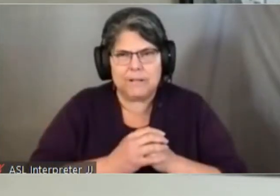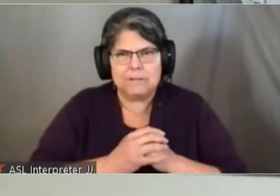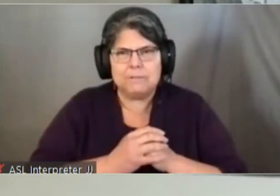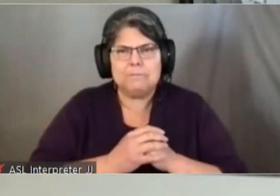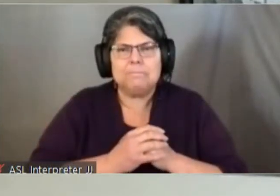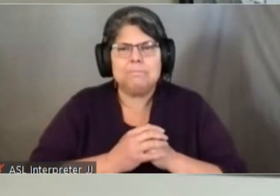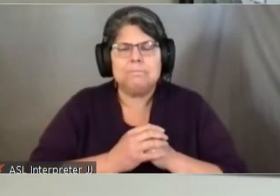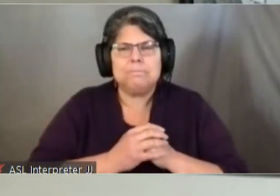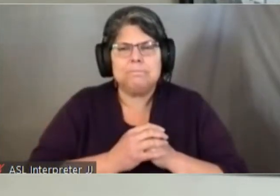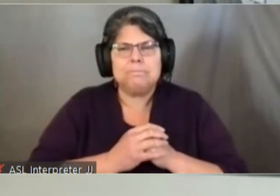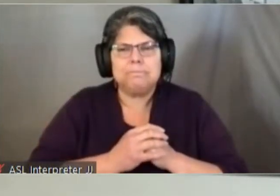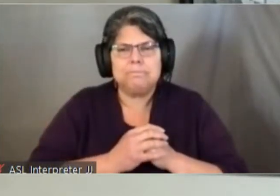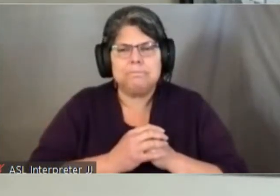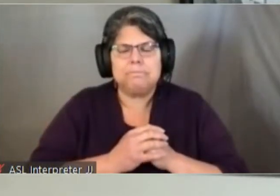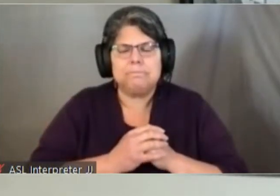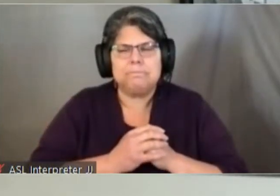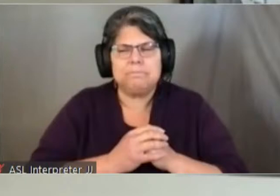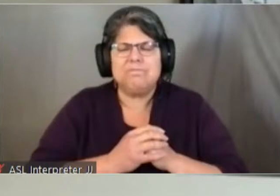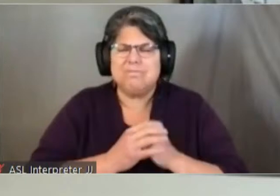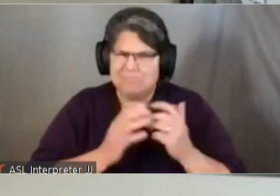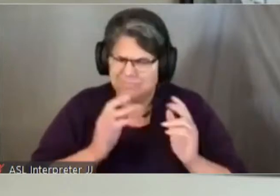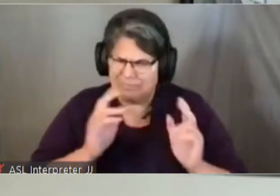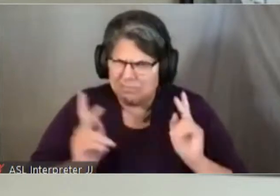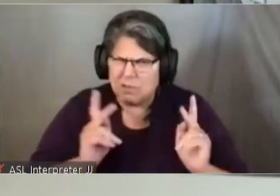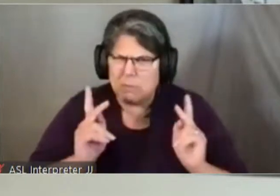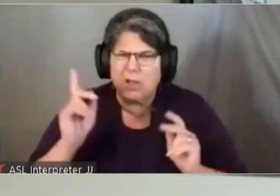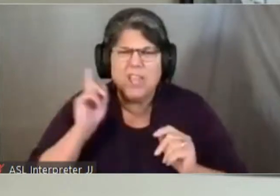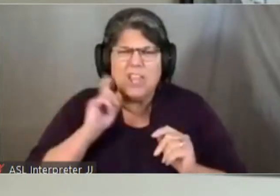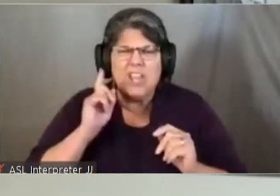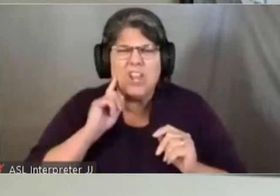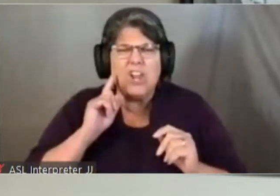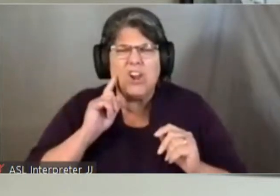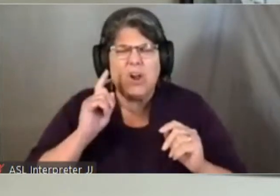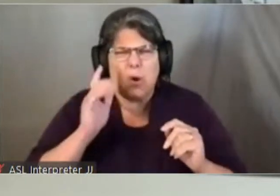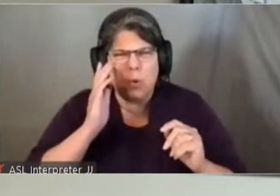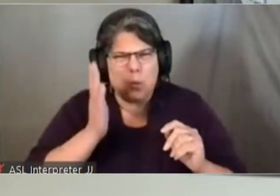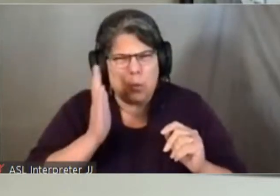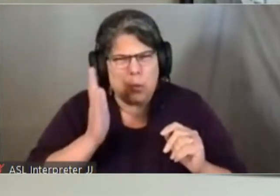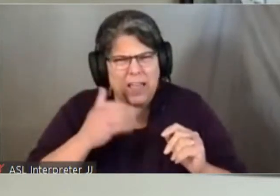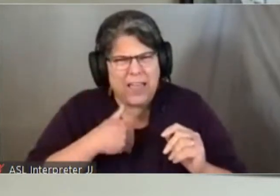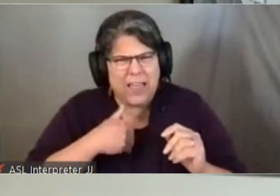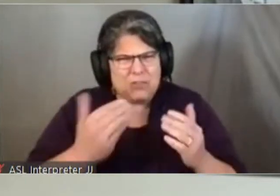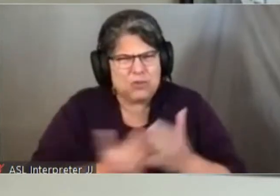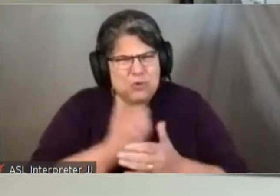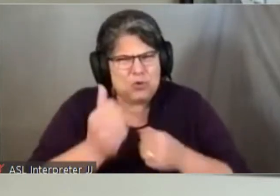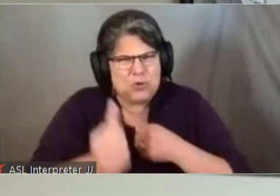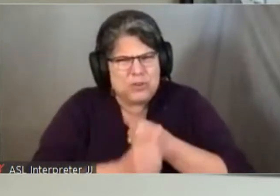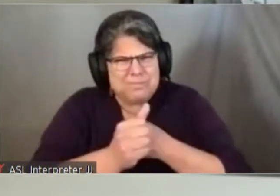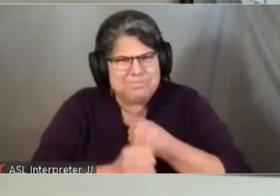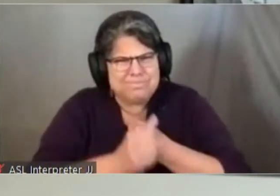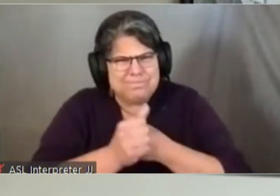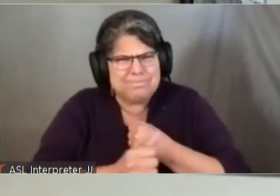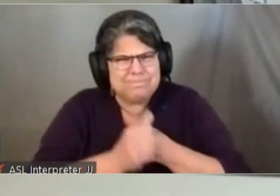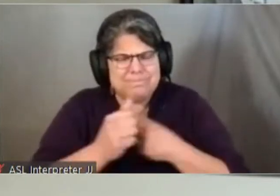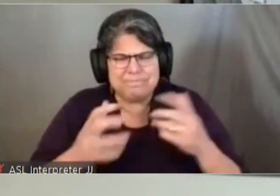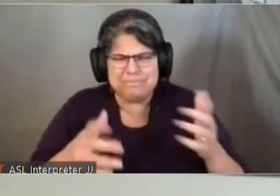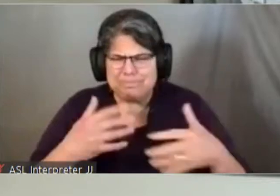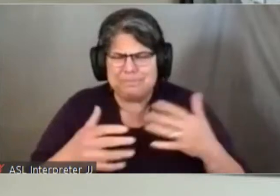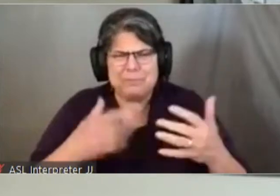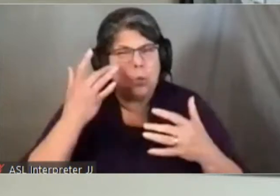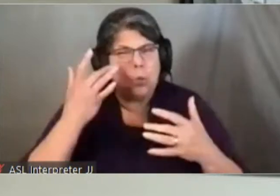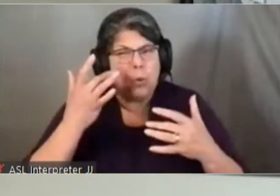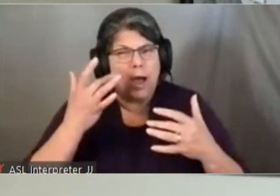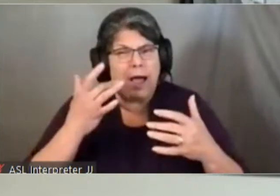People also have heard about this new threat that's come with mutations